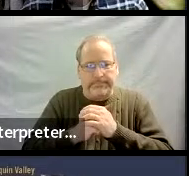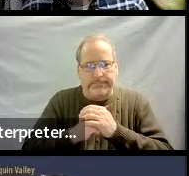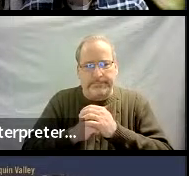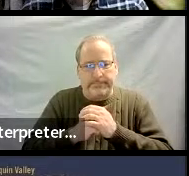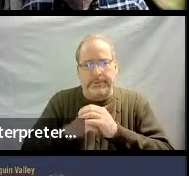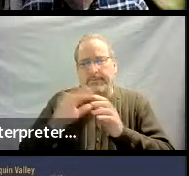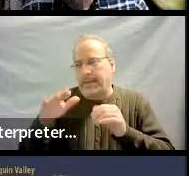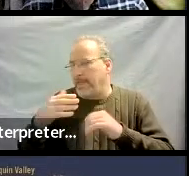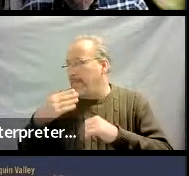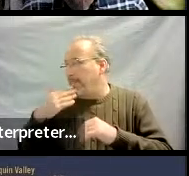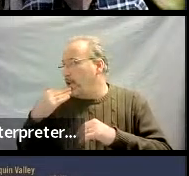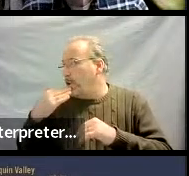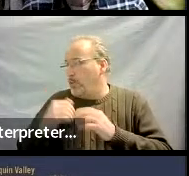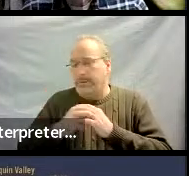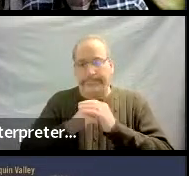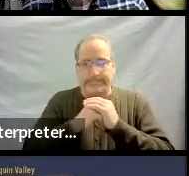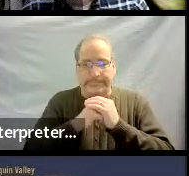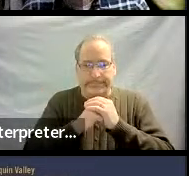Thank you.